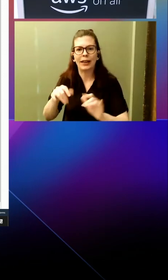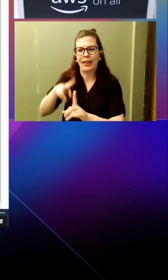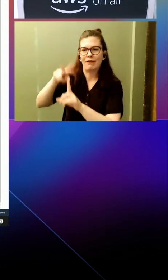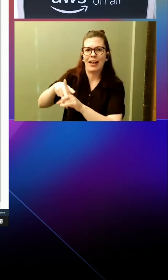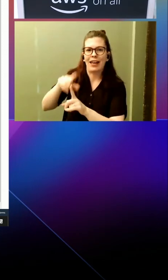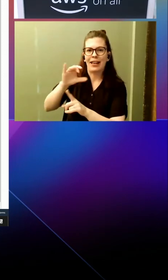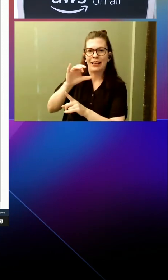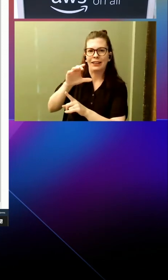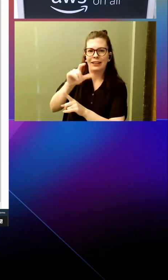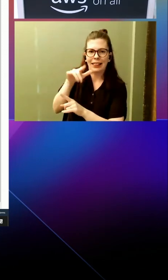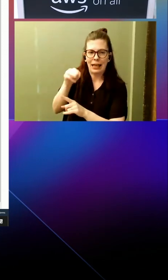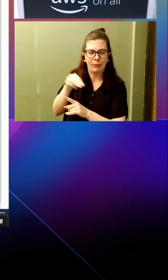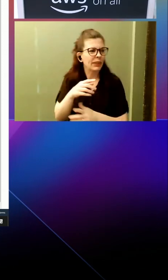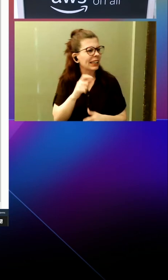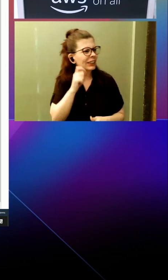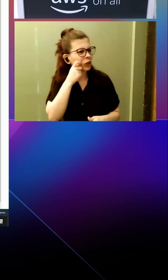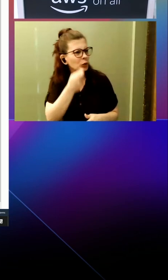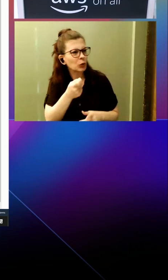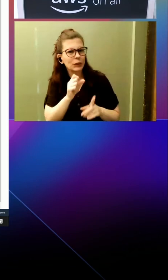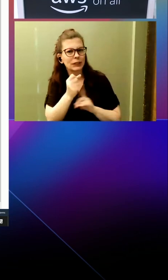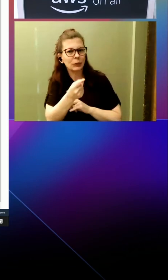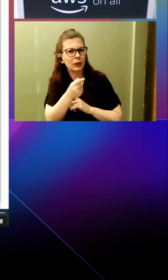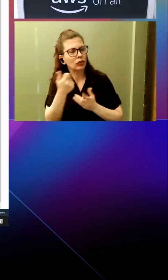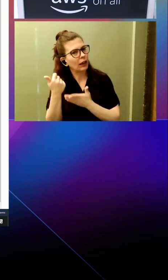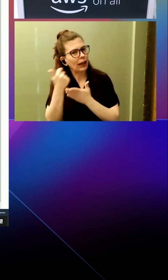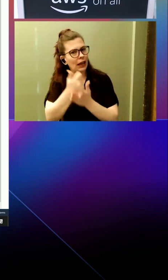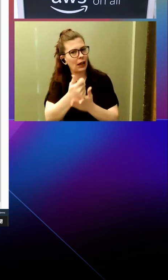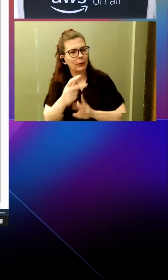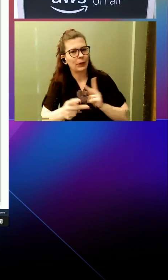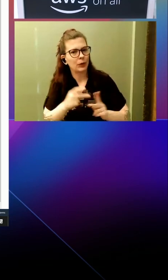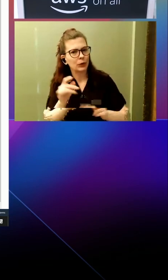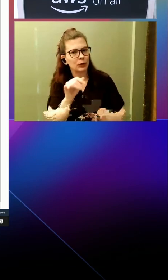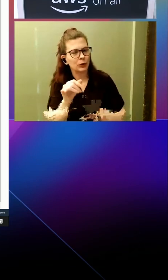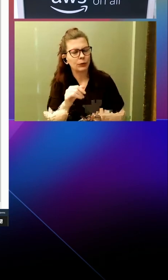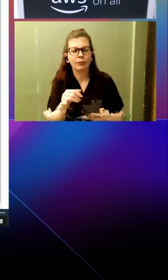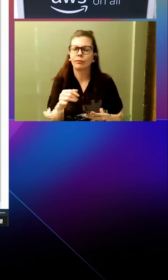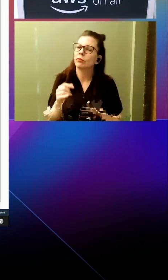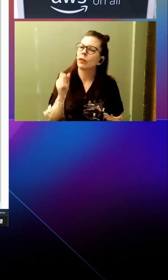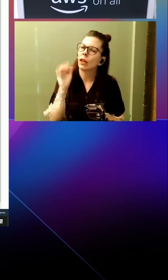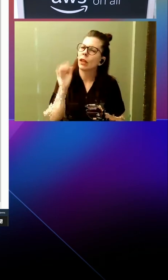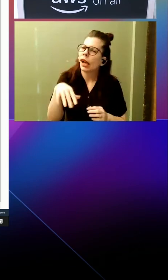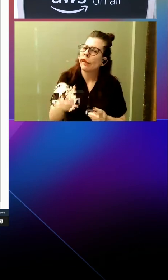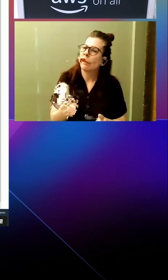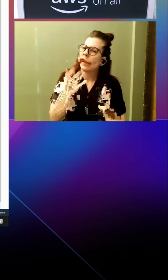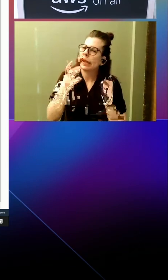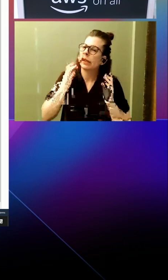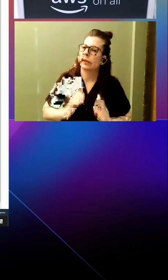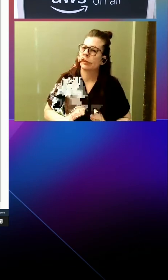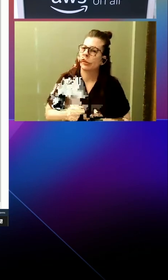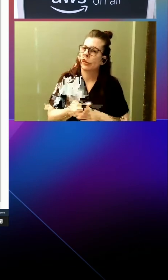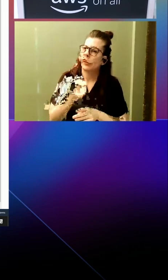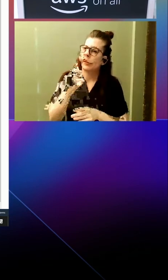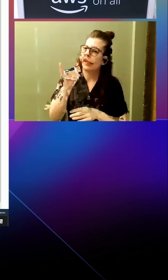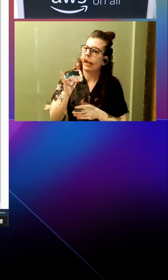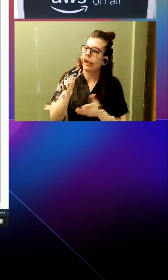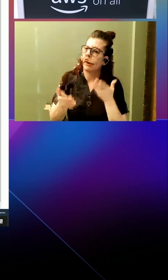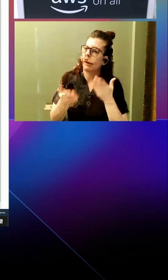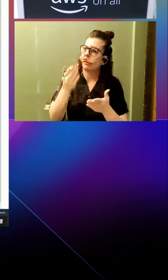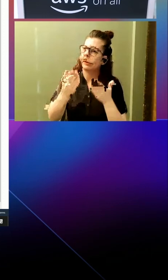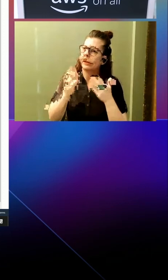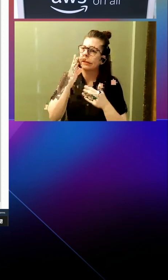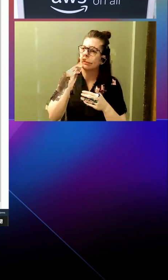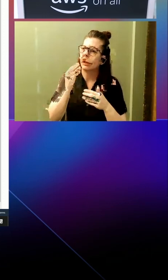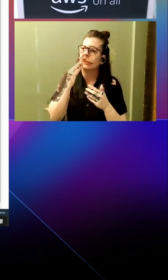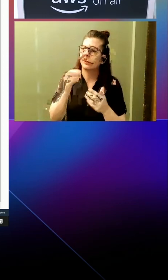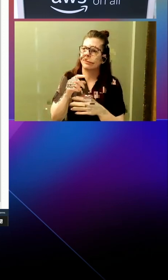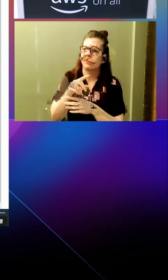Yeah, I mean, that's helping folks too. So a lot of customers who would use this probably run through hundreds or thousands